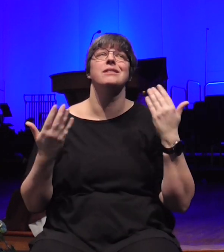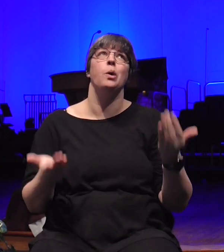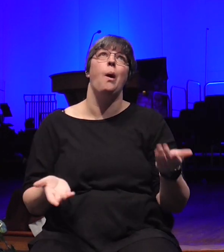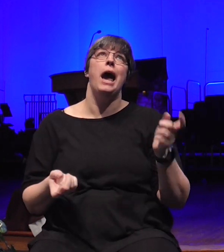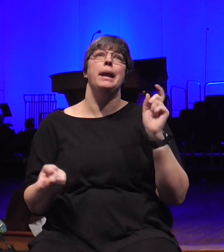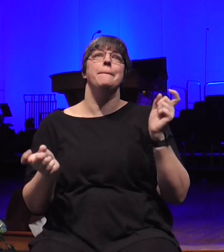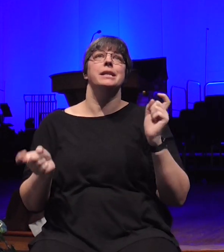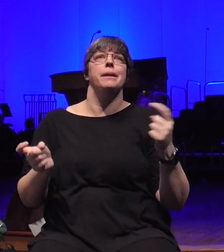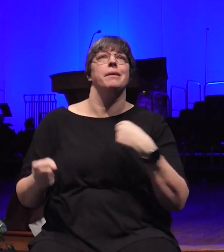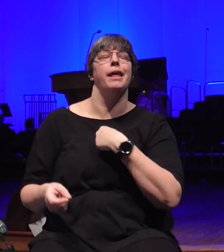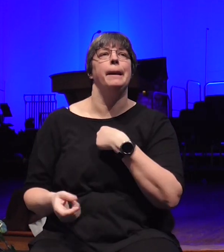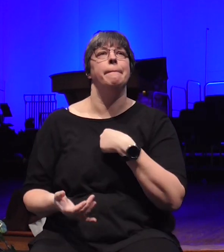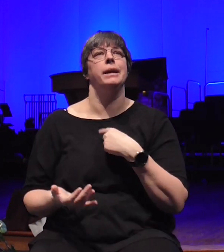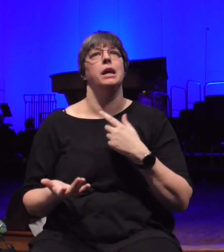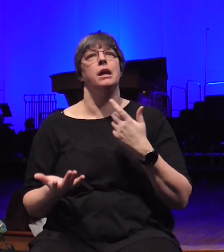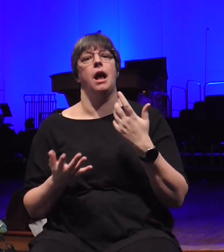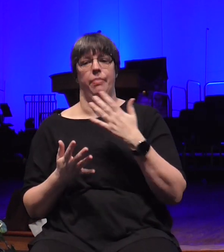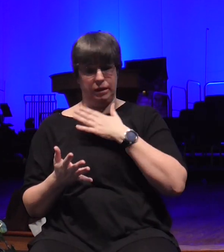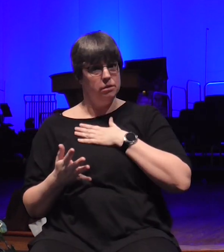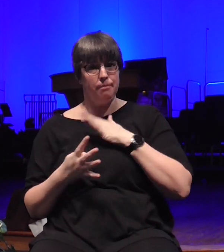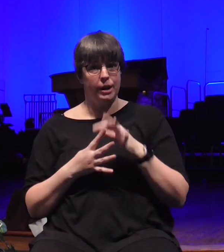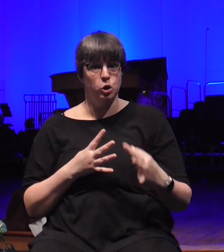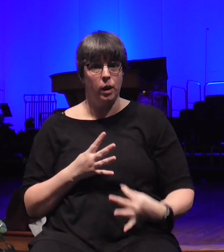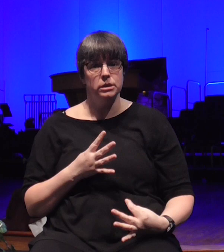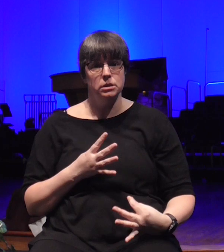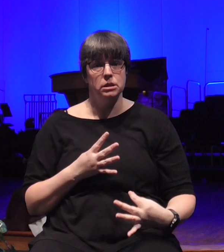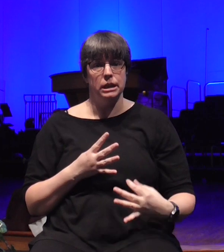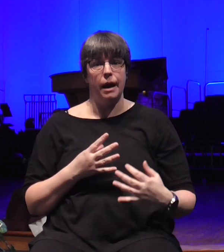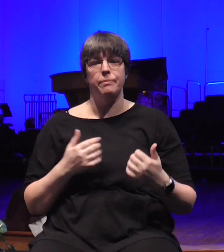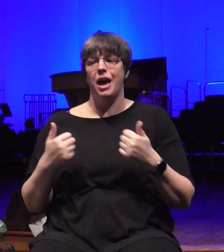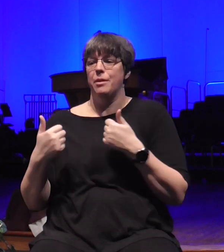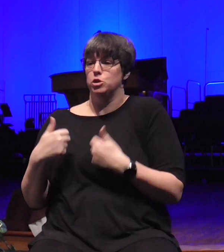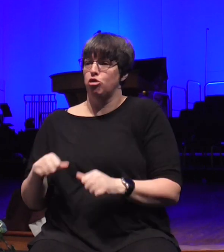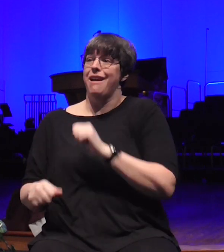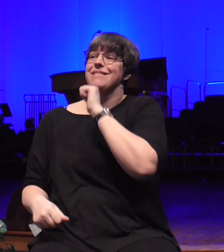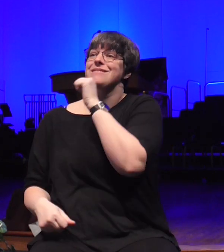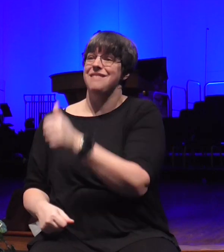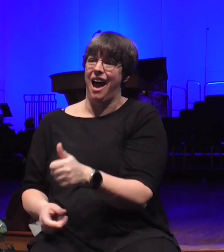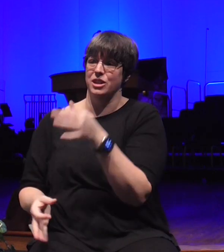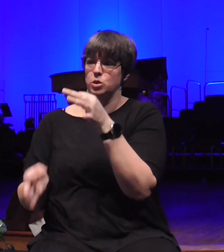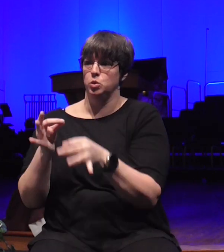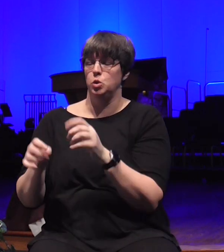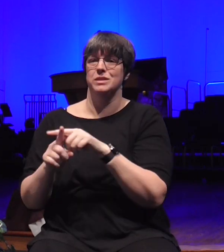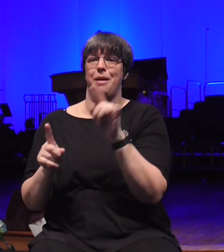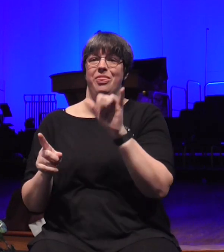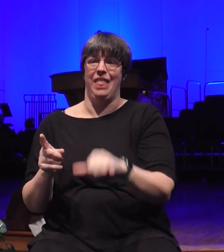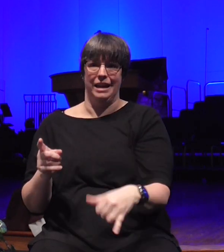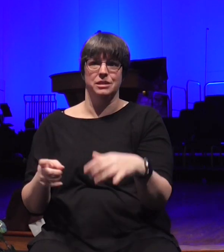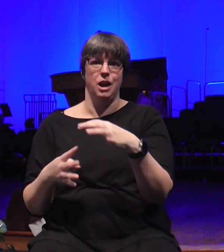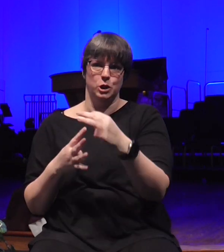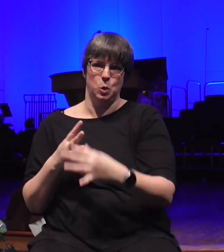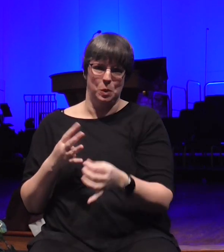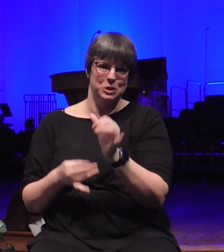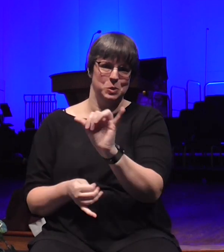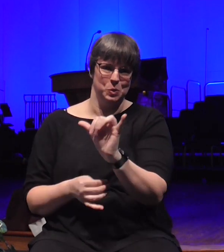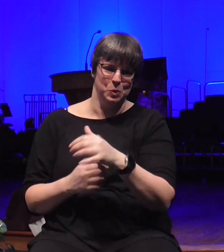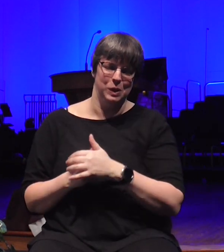with those ideas, yet it's still a choice. Trying not to choose, but that's a choice as well. That our power to choose